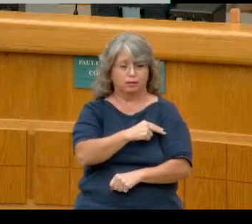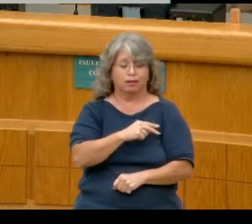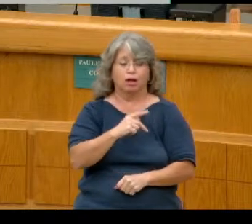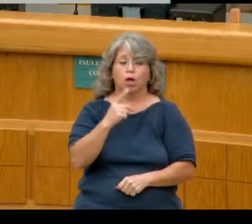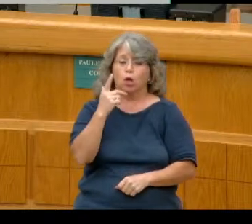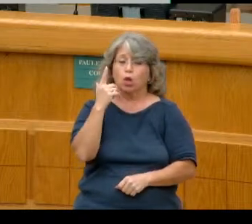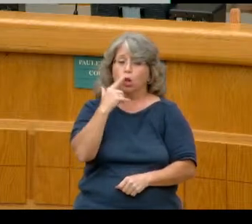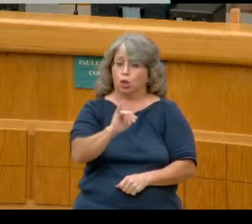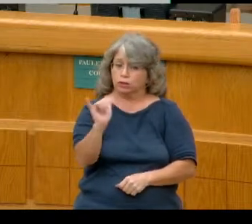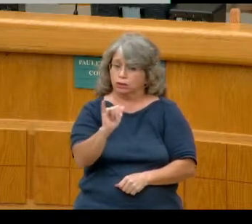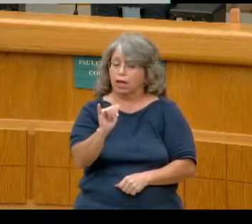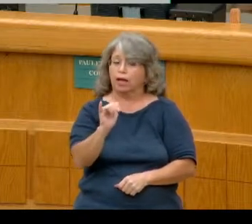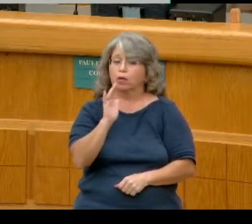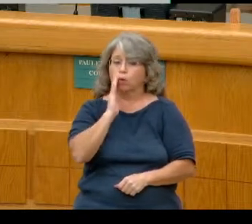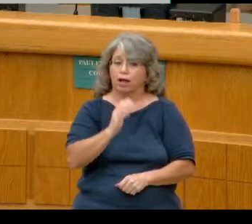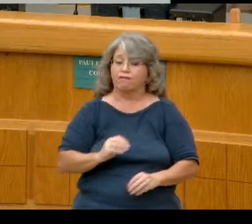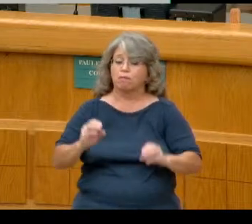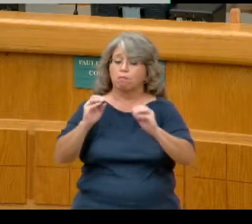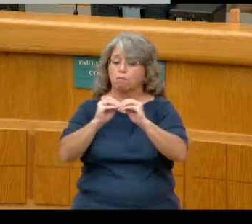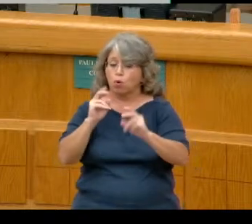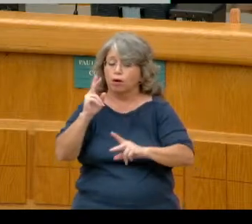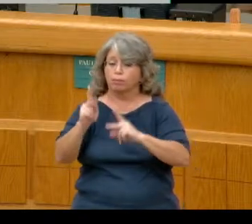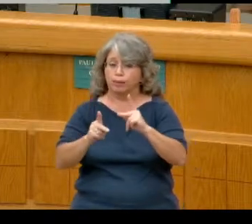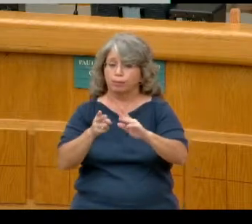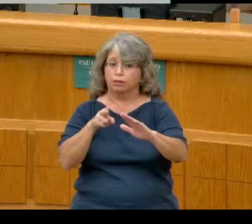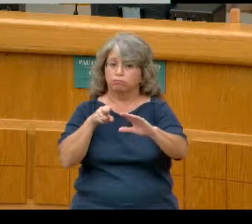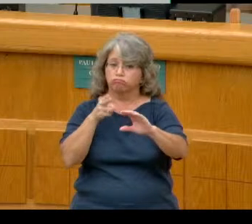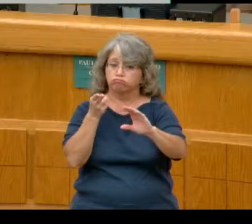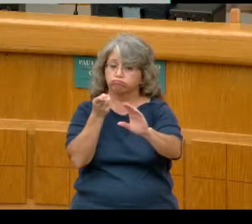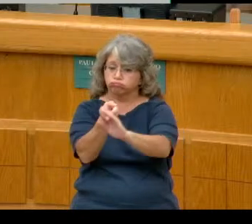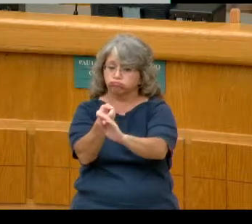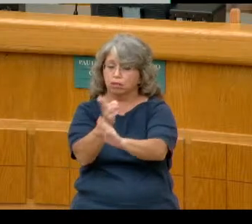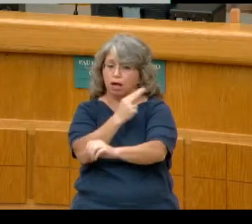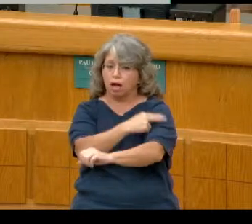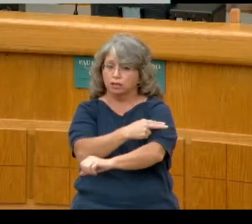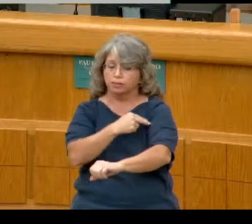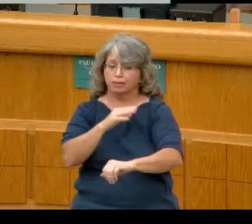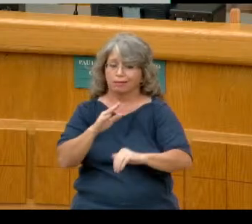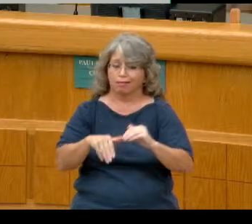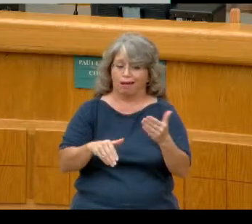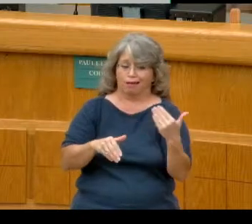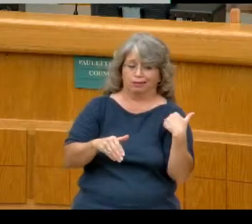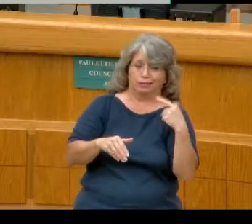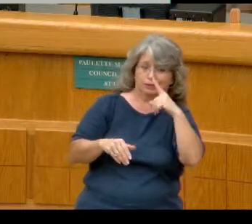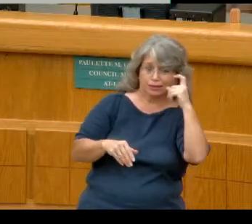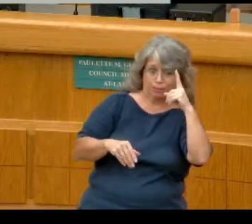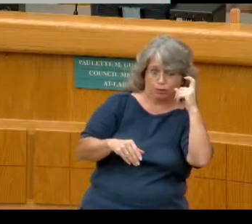hospital than we did over the summer if this outbreak is allowed to move forward.